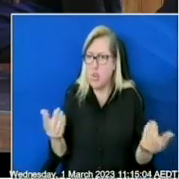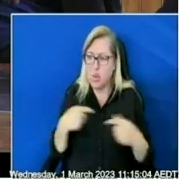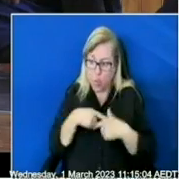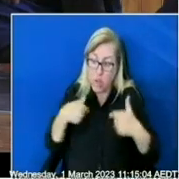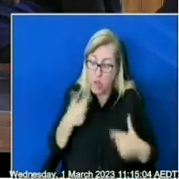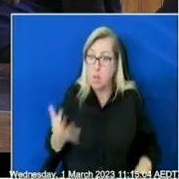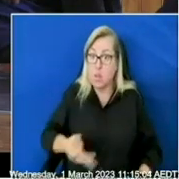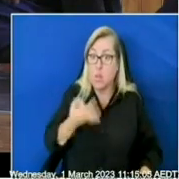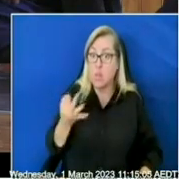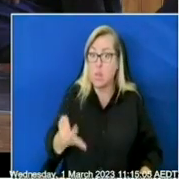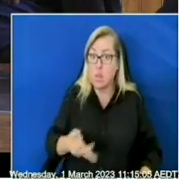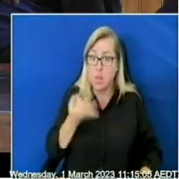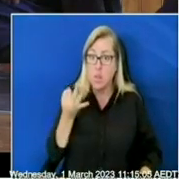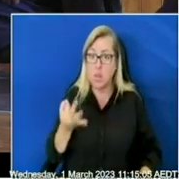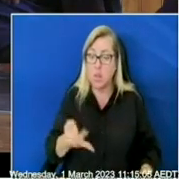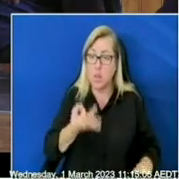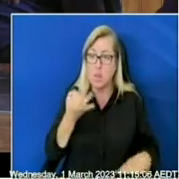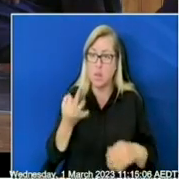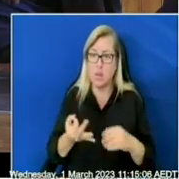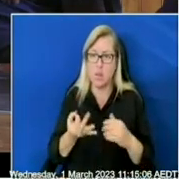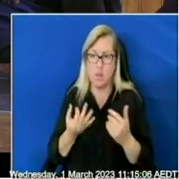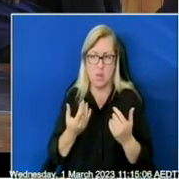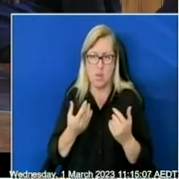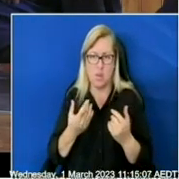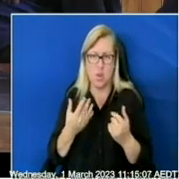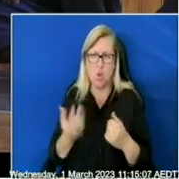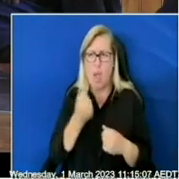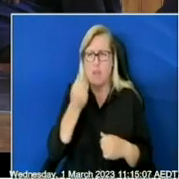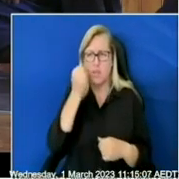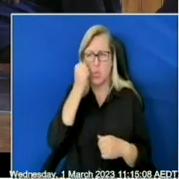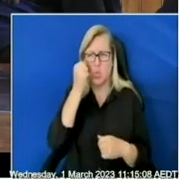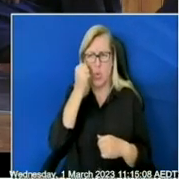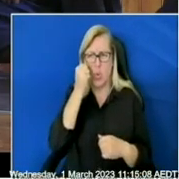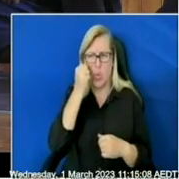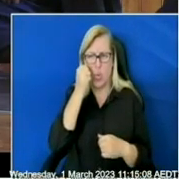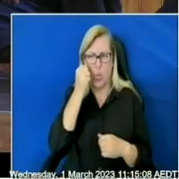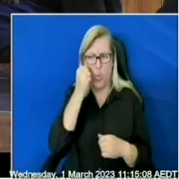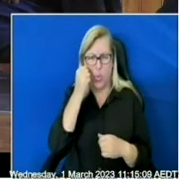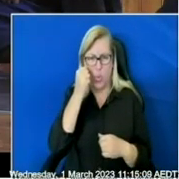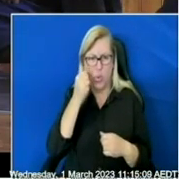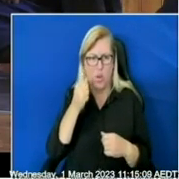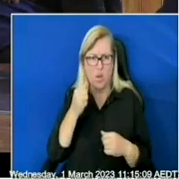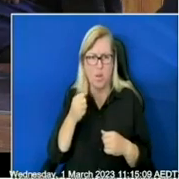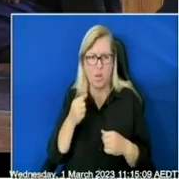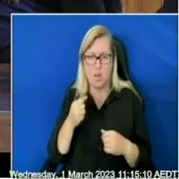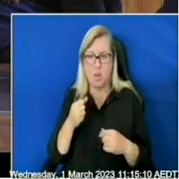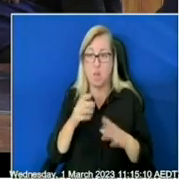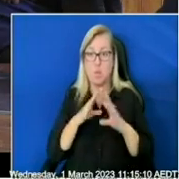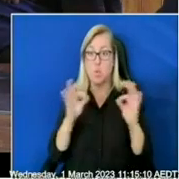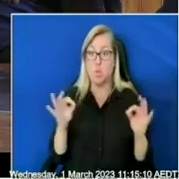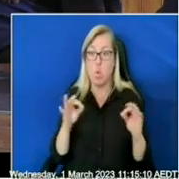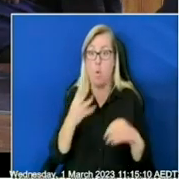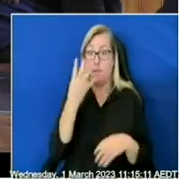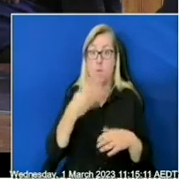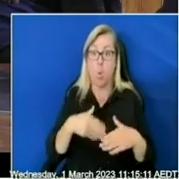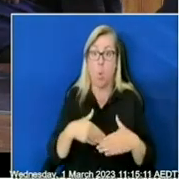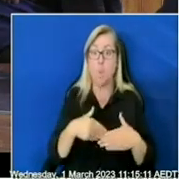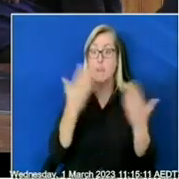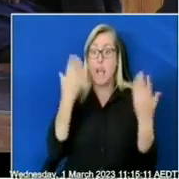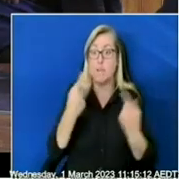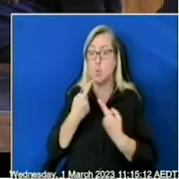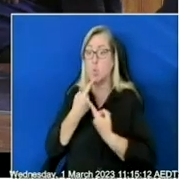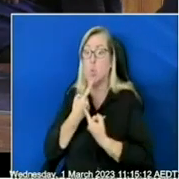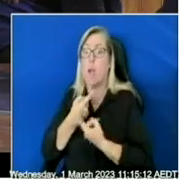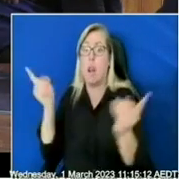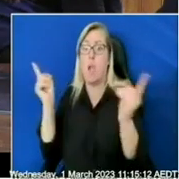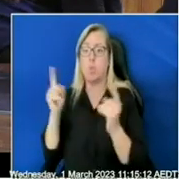you would have to know. Like, it doesn't take 4 days to get to announce redress. I would believe that it